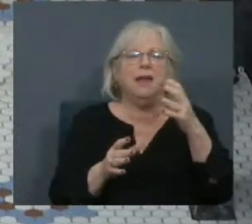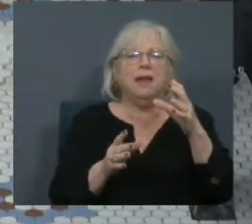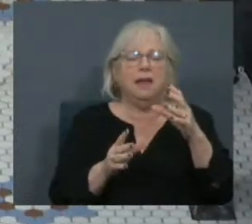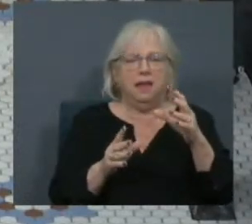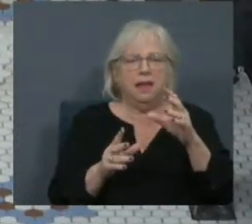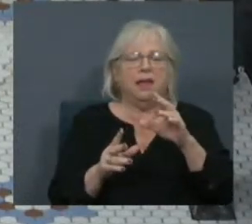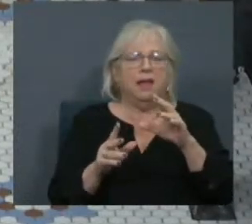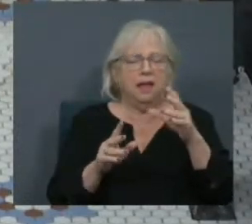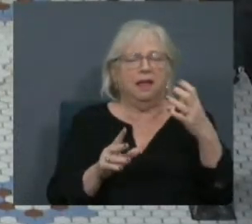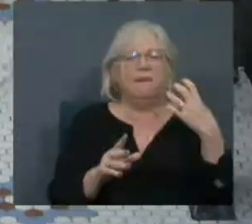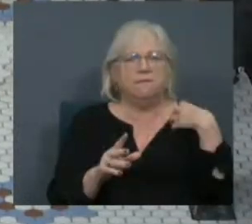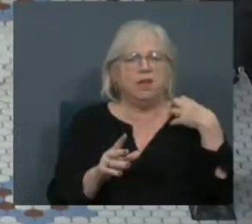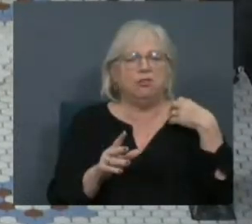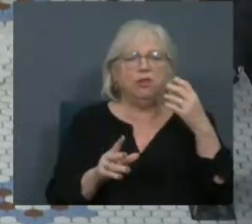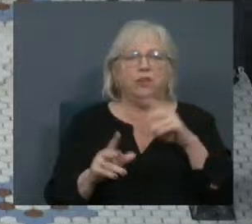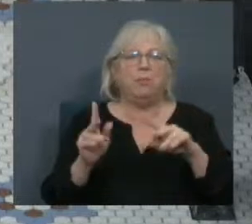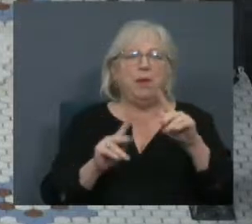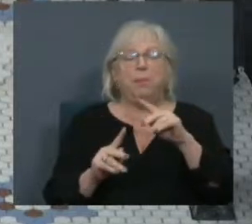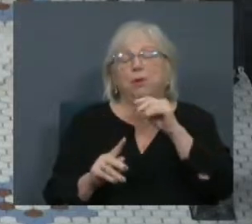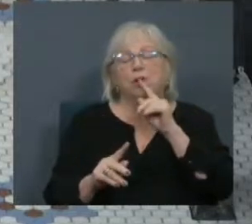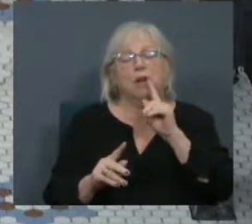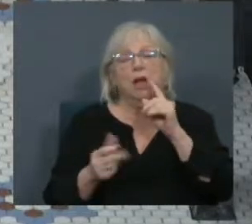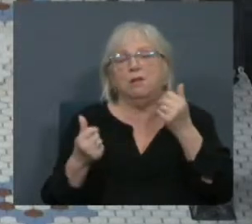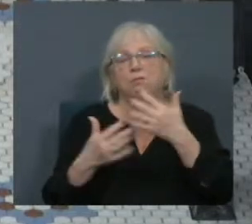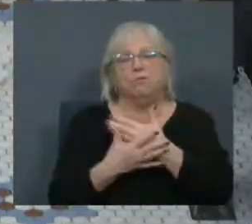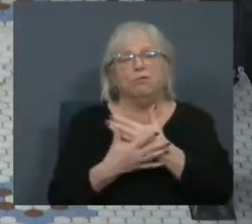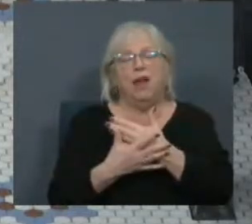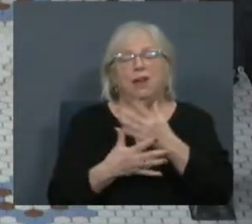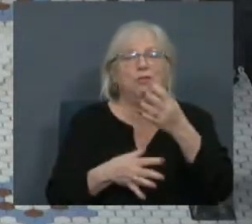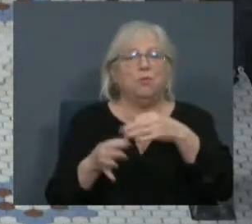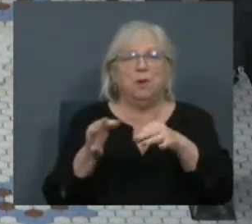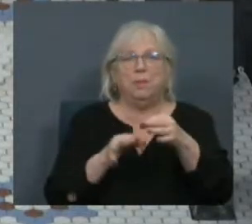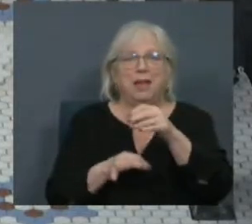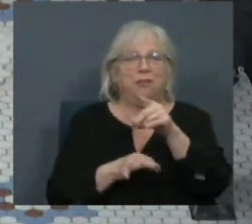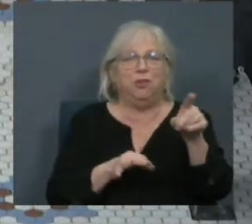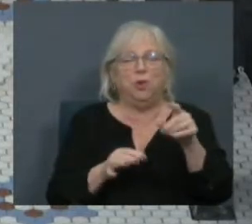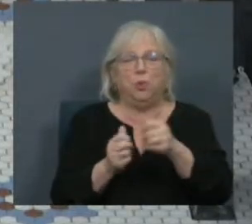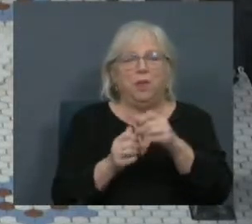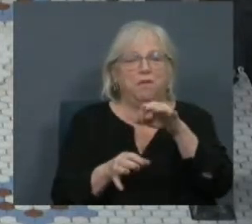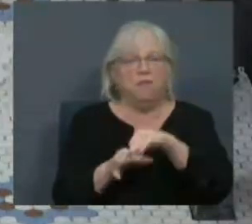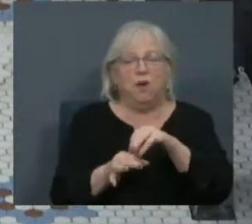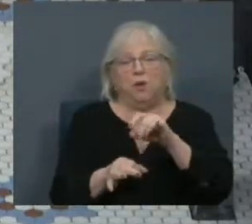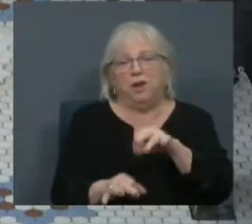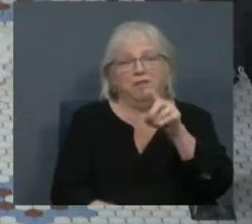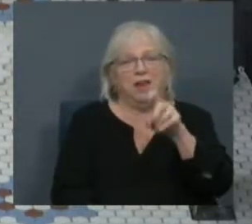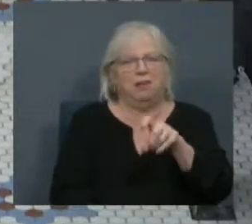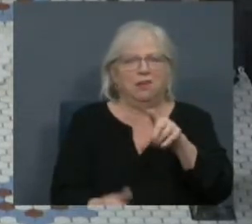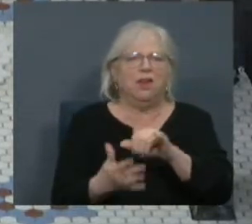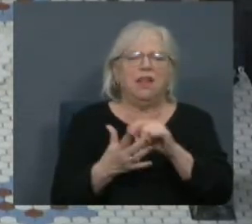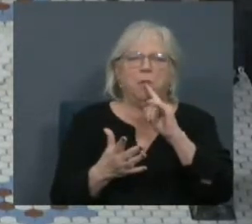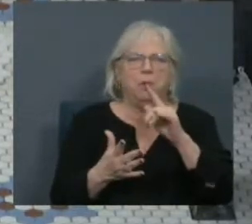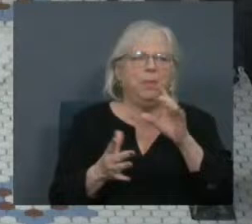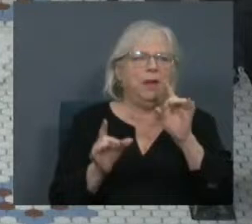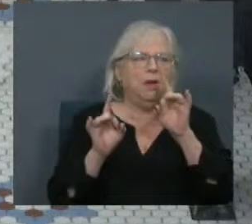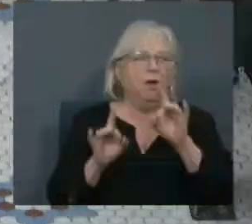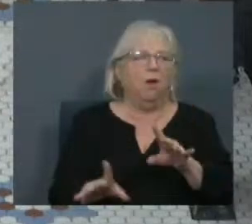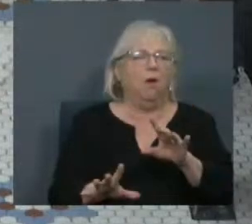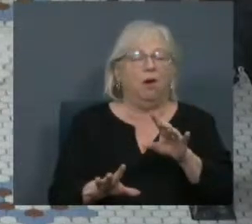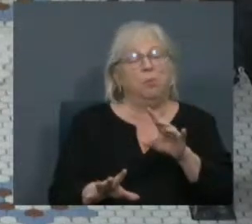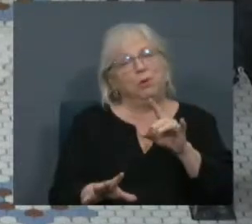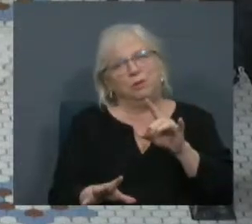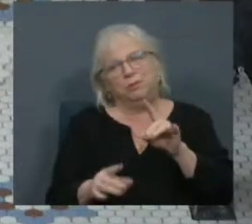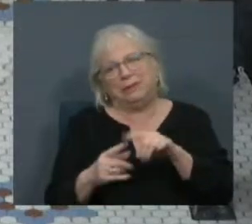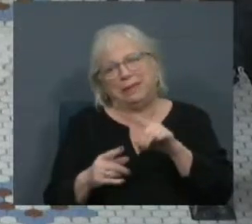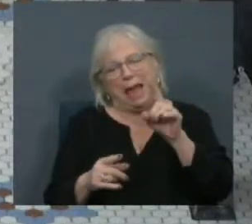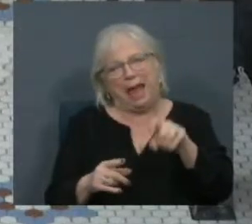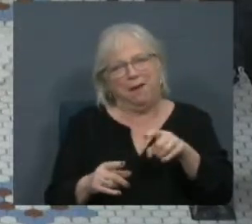people of Little Rock aren't afraid to use their political assets to replace y'all if need be. And it would be horrible to have